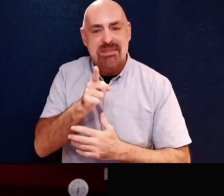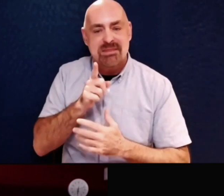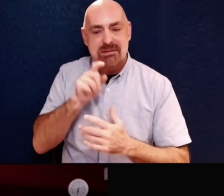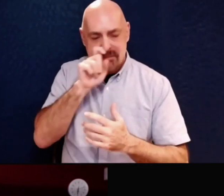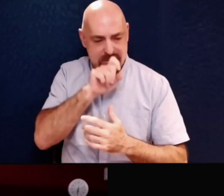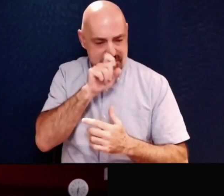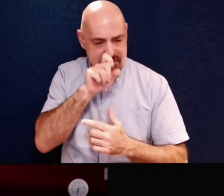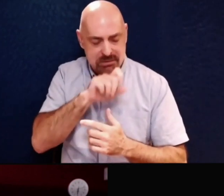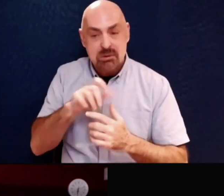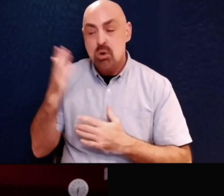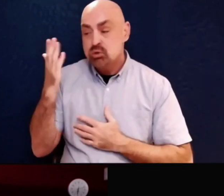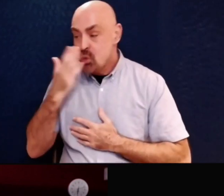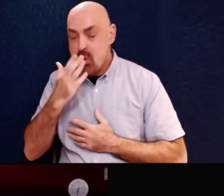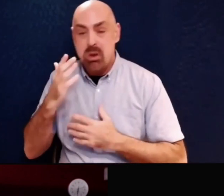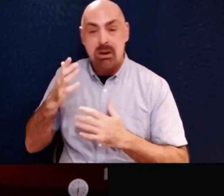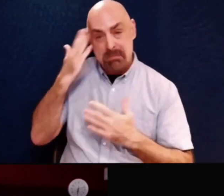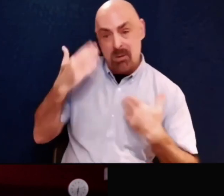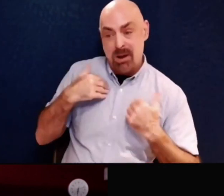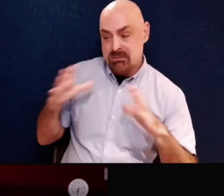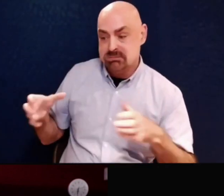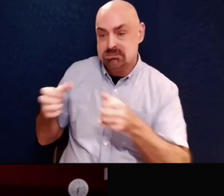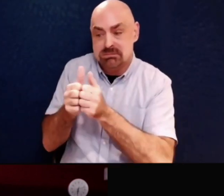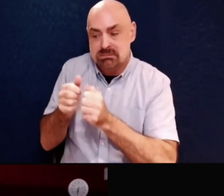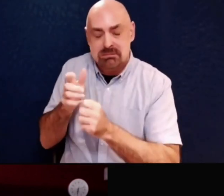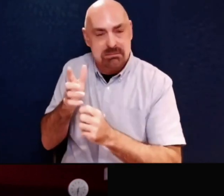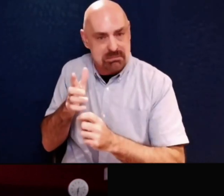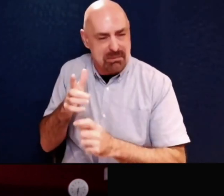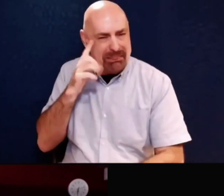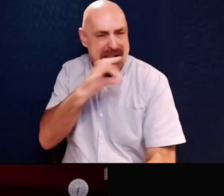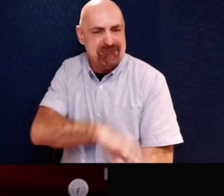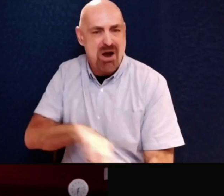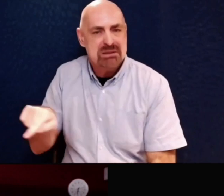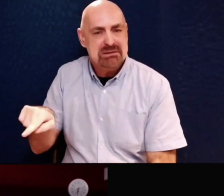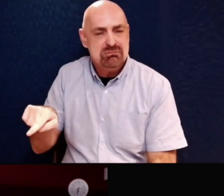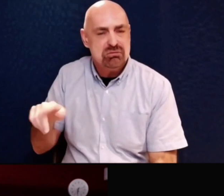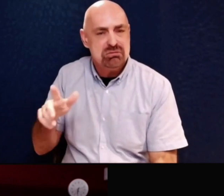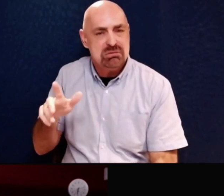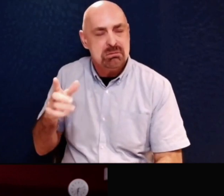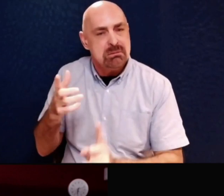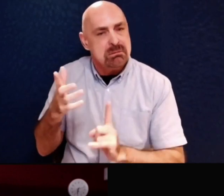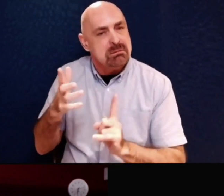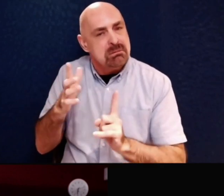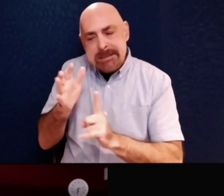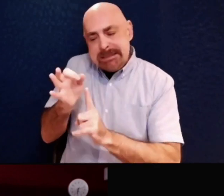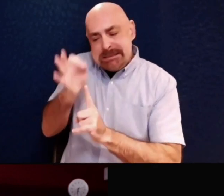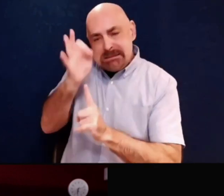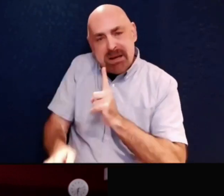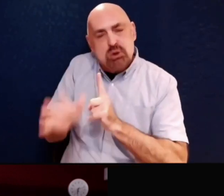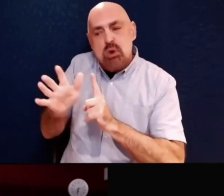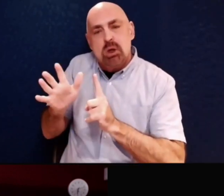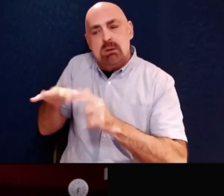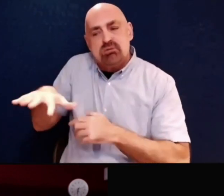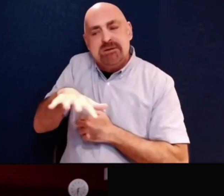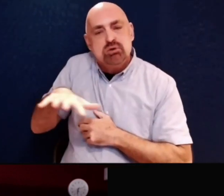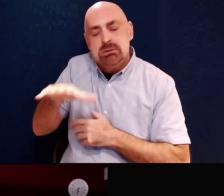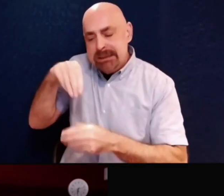configuration. I mean, I think there are huge advantages in having some relatively specialist provision where children are,